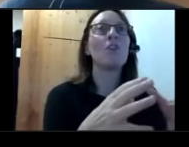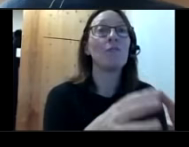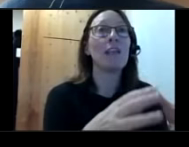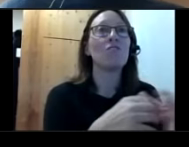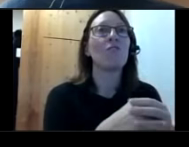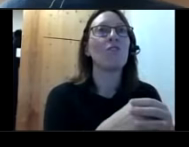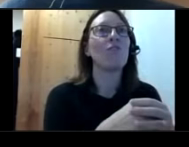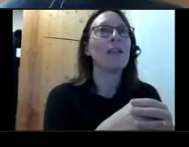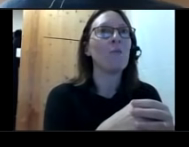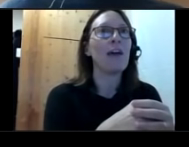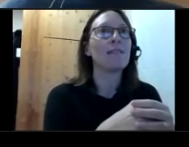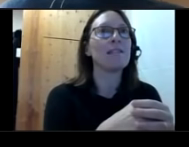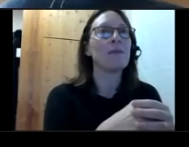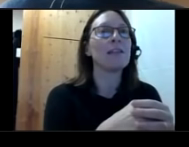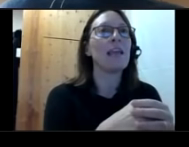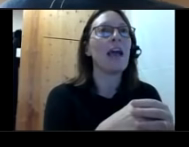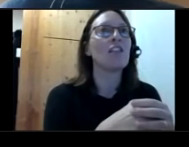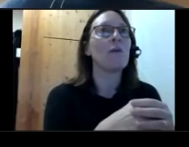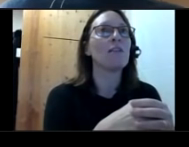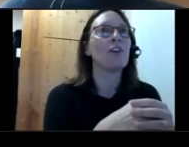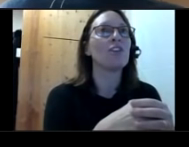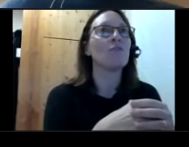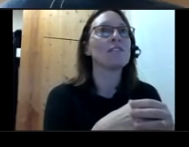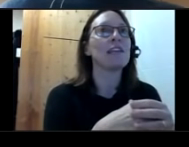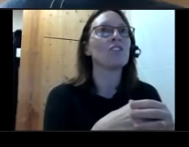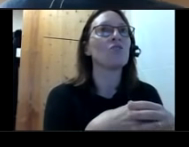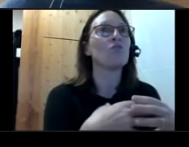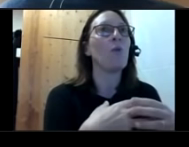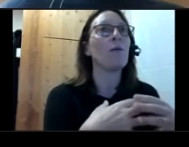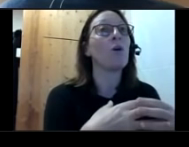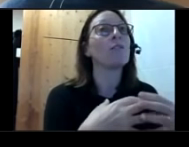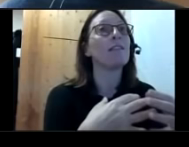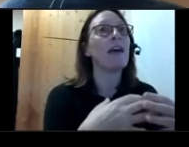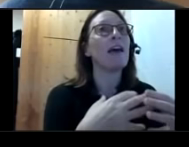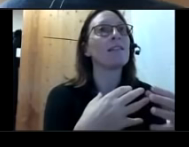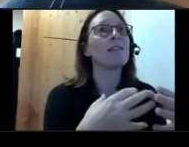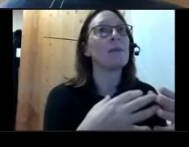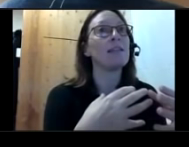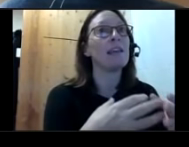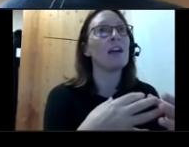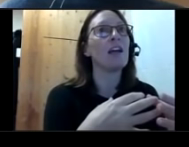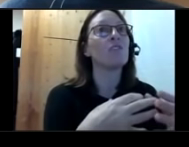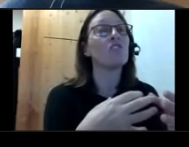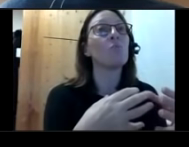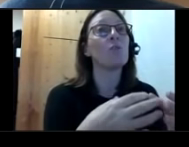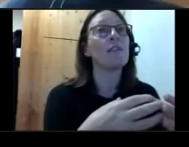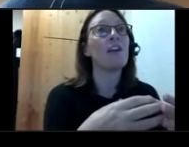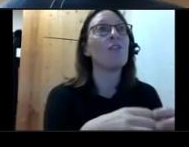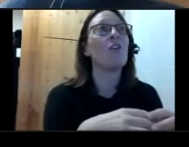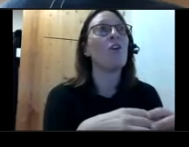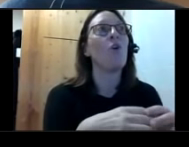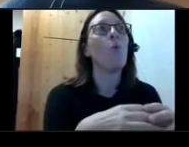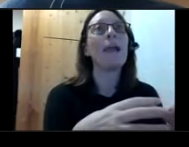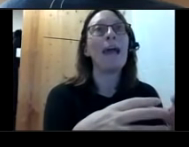many of you have said you're familiar with accessibility, and you might have heard of a standard called the Web Content Accessibility Guidelines